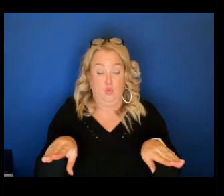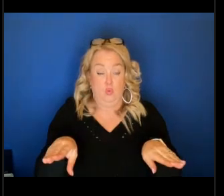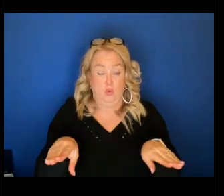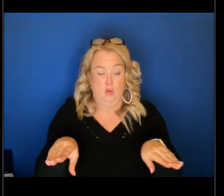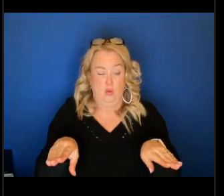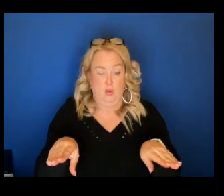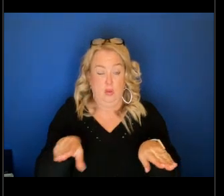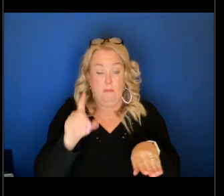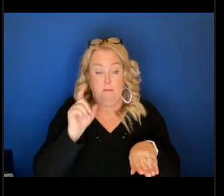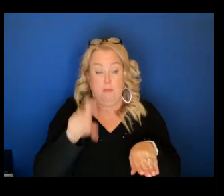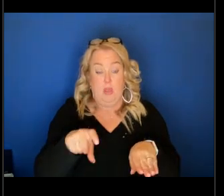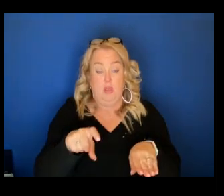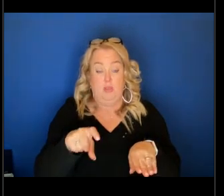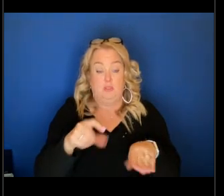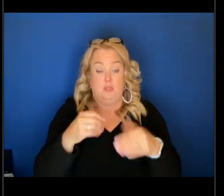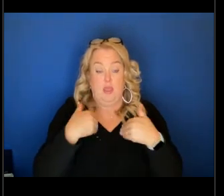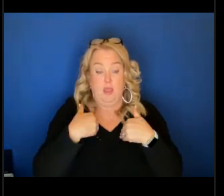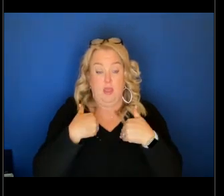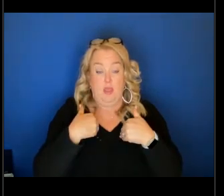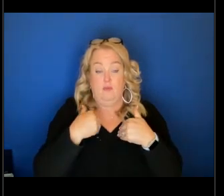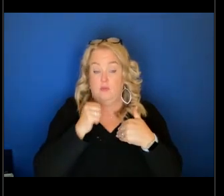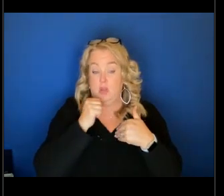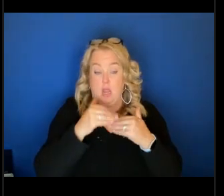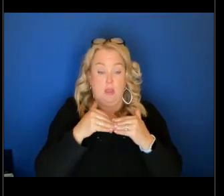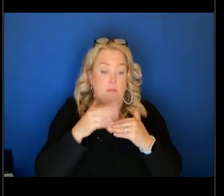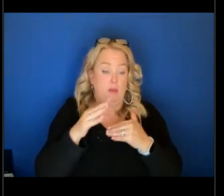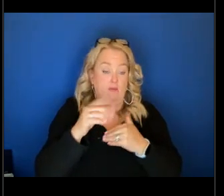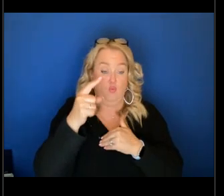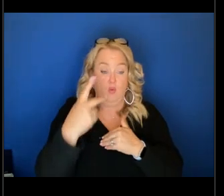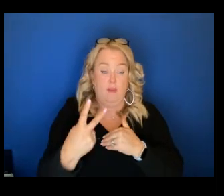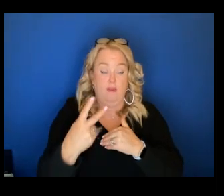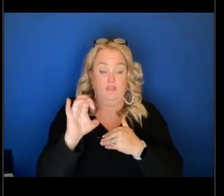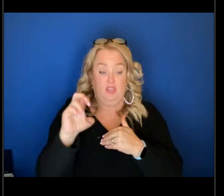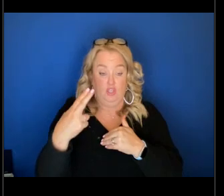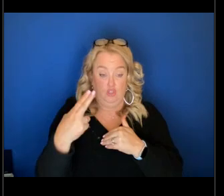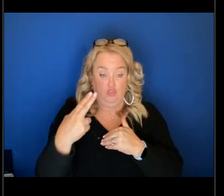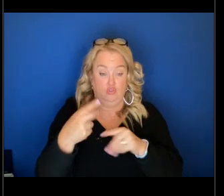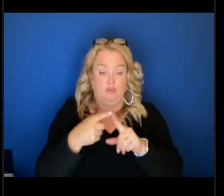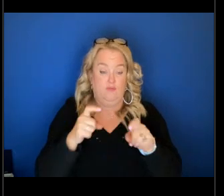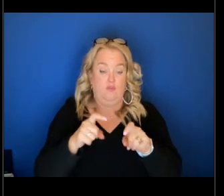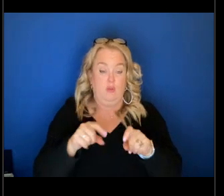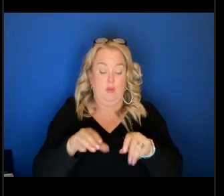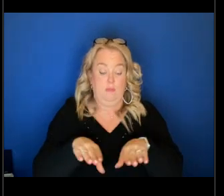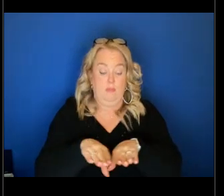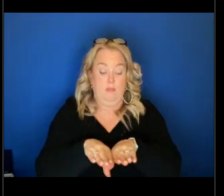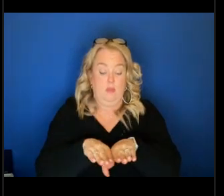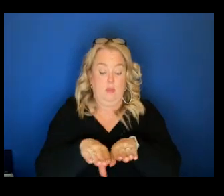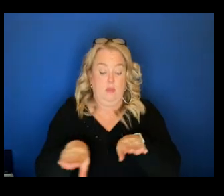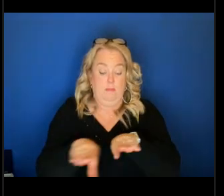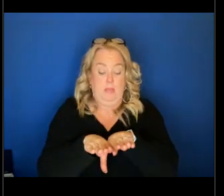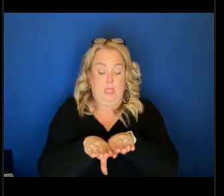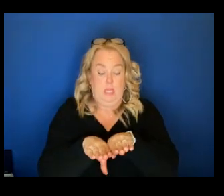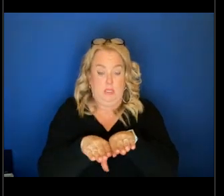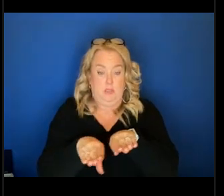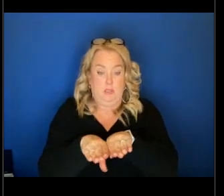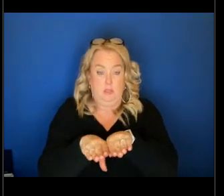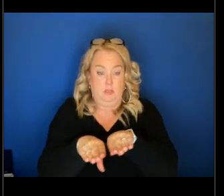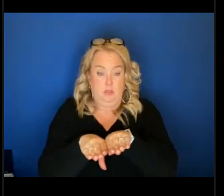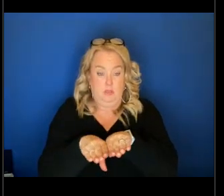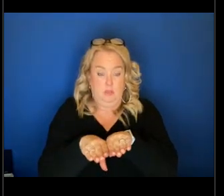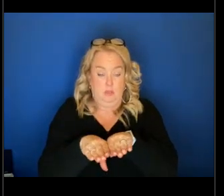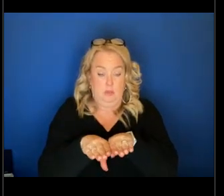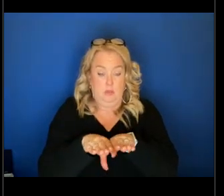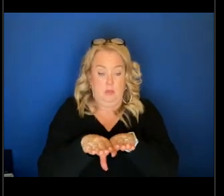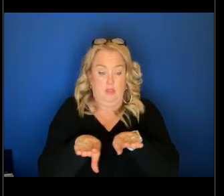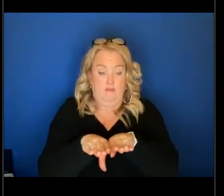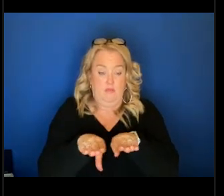dwelling unit must be designed with no more than 1/2 inch below the finished floor of